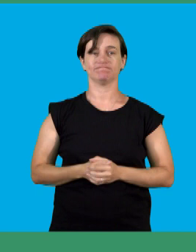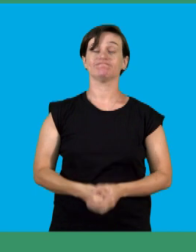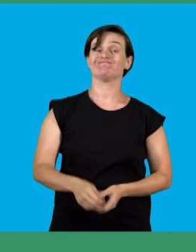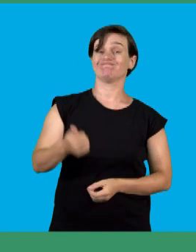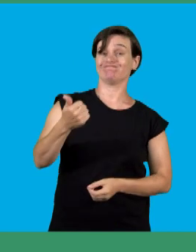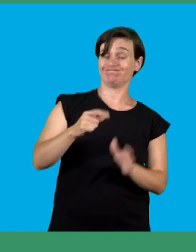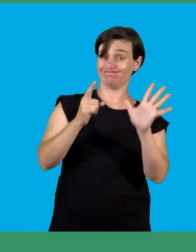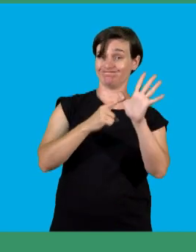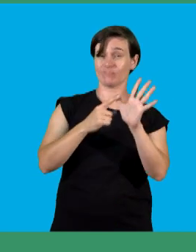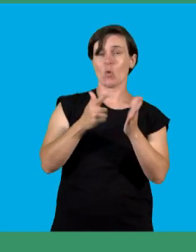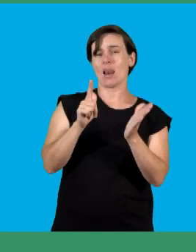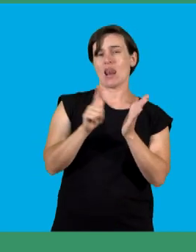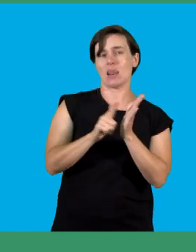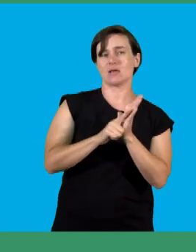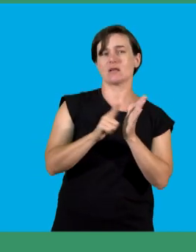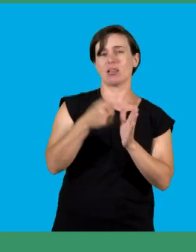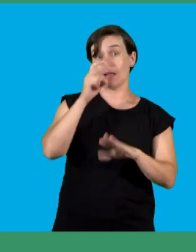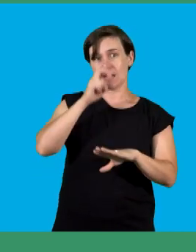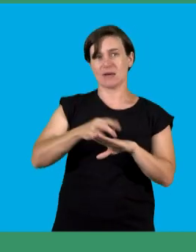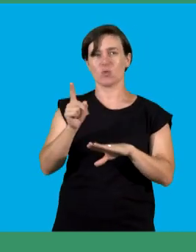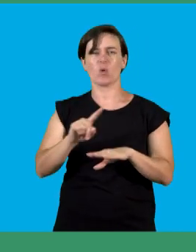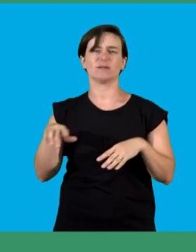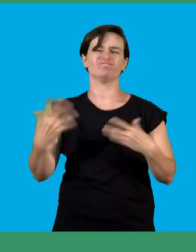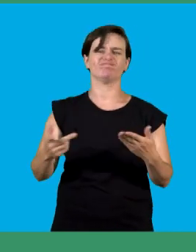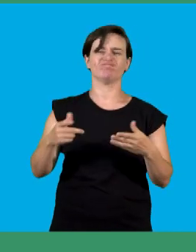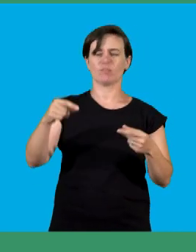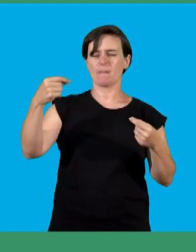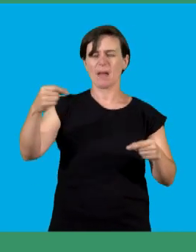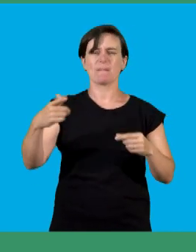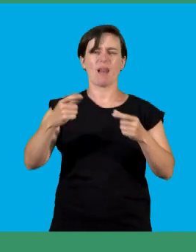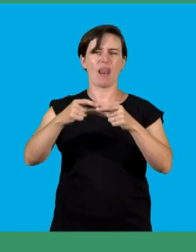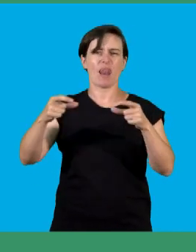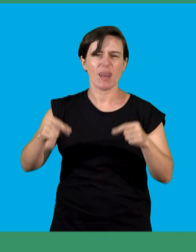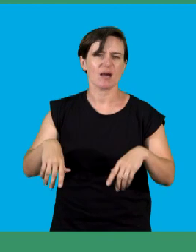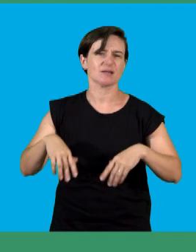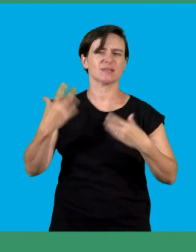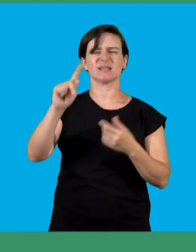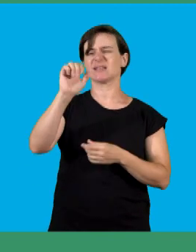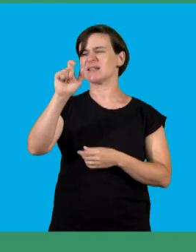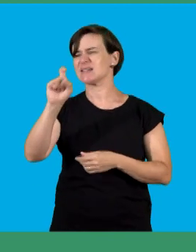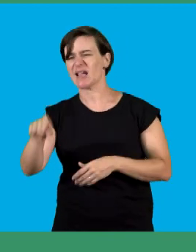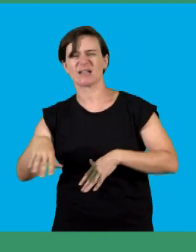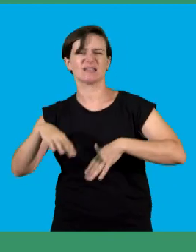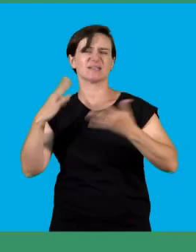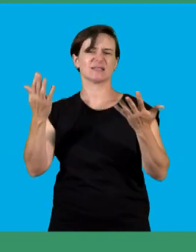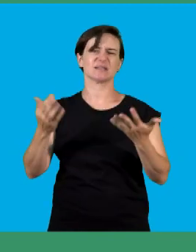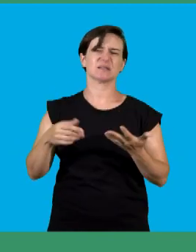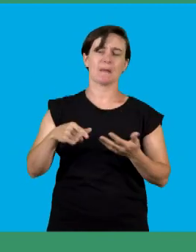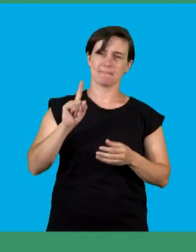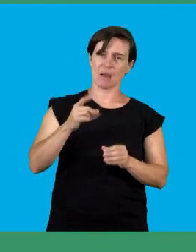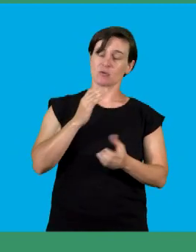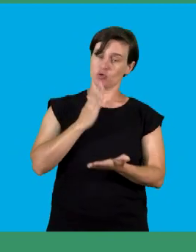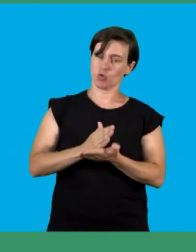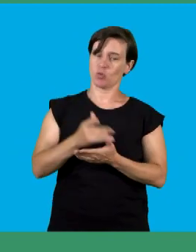legal documentation such as licenses, permits, and tax regulations that must be complied